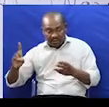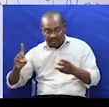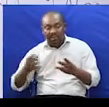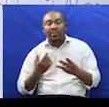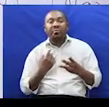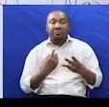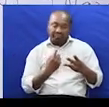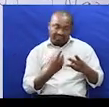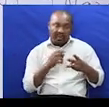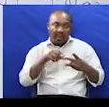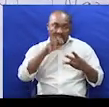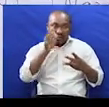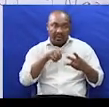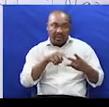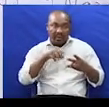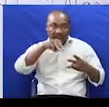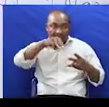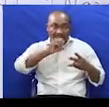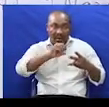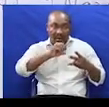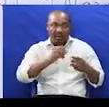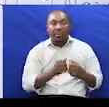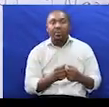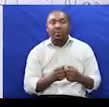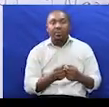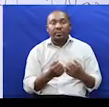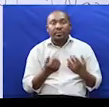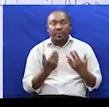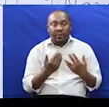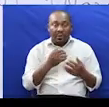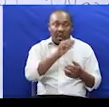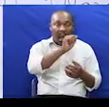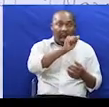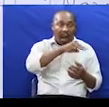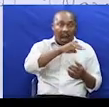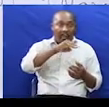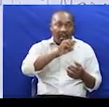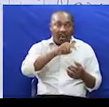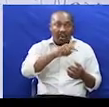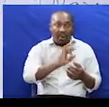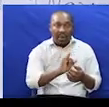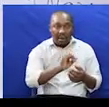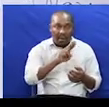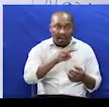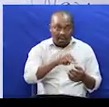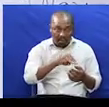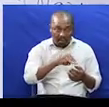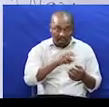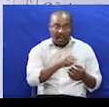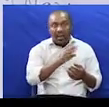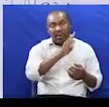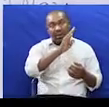Ammonium hydroxide is a weak base, and the sulfuric acid is a strong acid. In case I'm